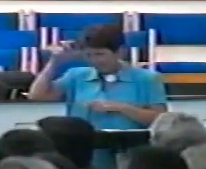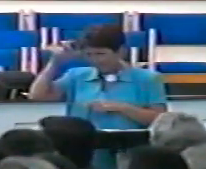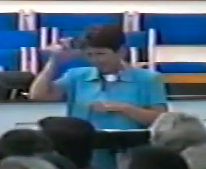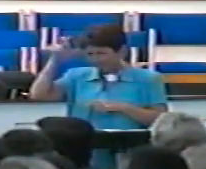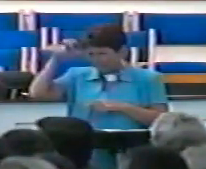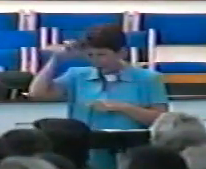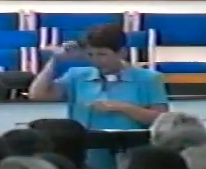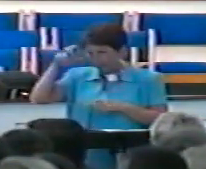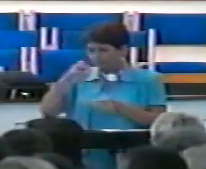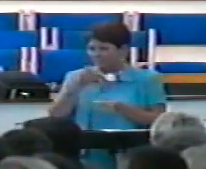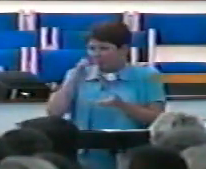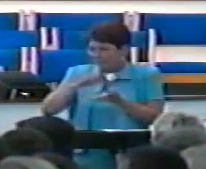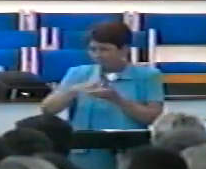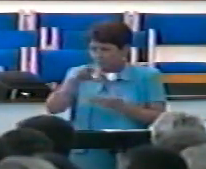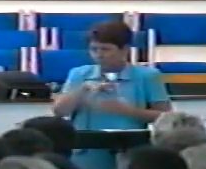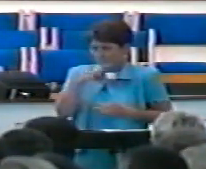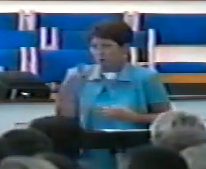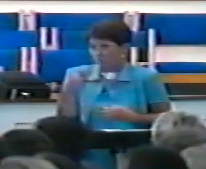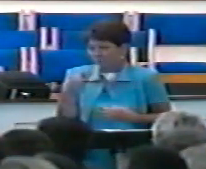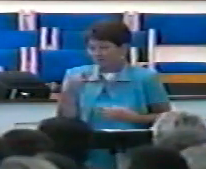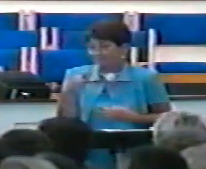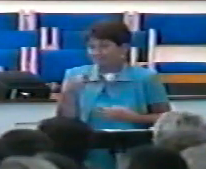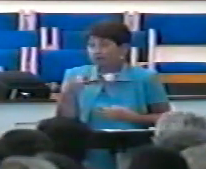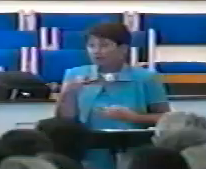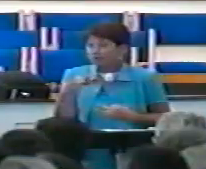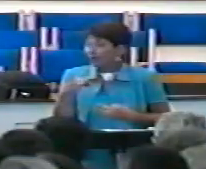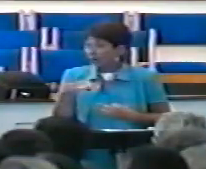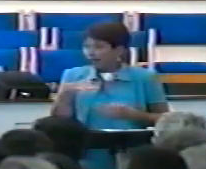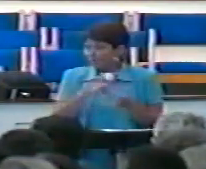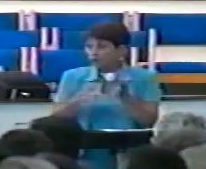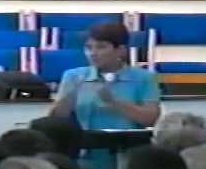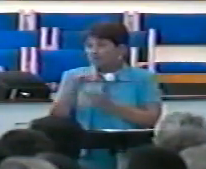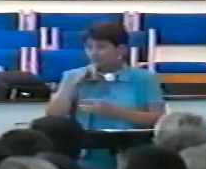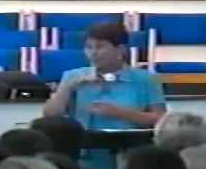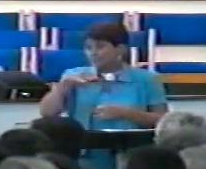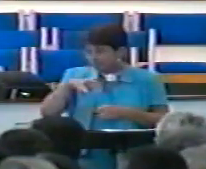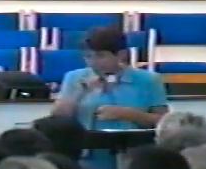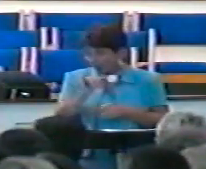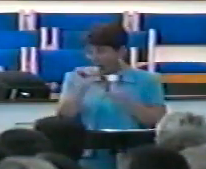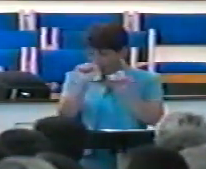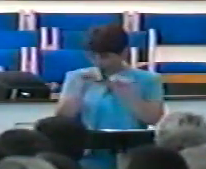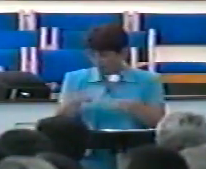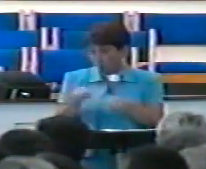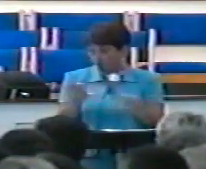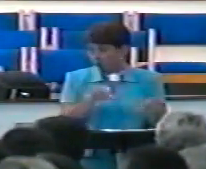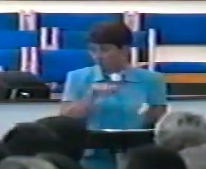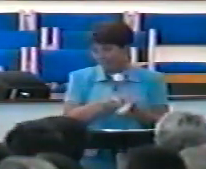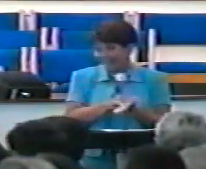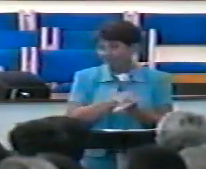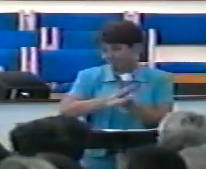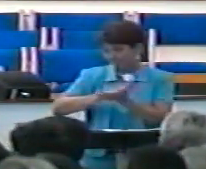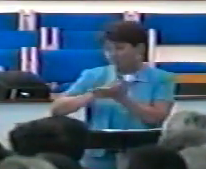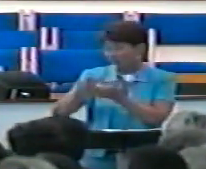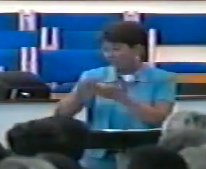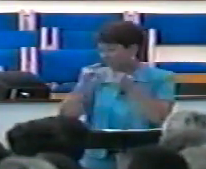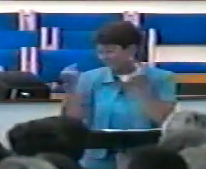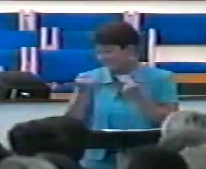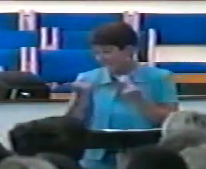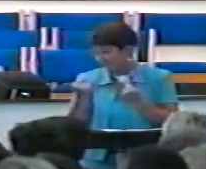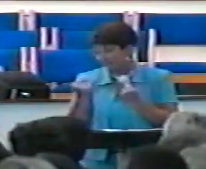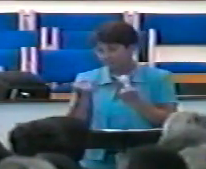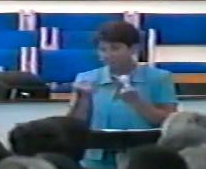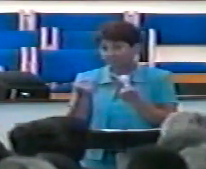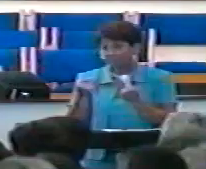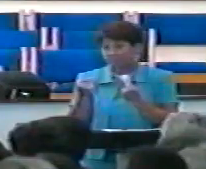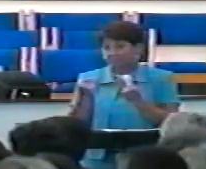thing today. He's able to break the chains of sin that bind an individual. He's able to forgive of sin. He's able to write our names down in